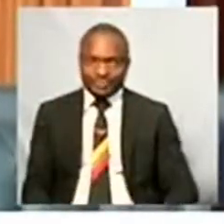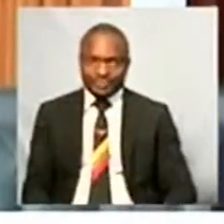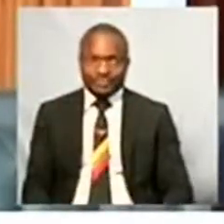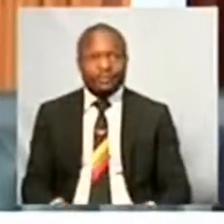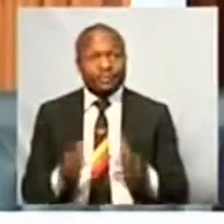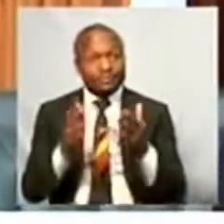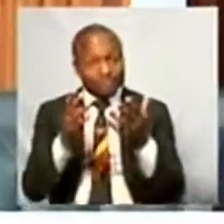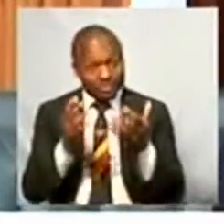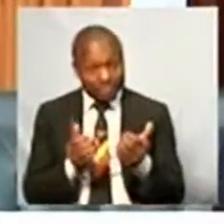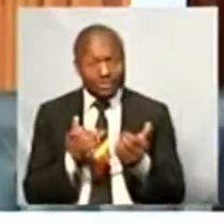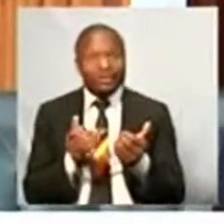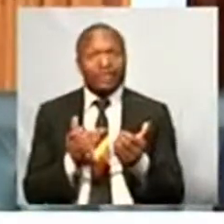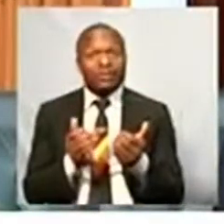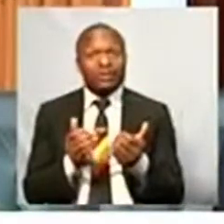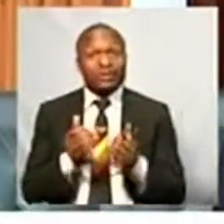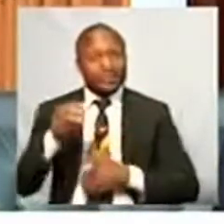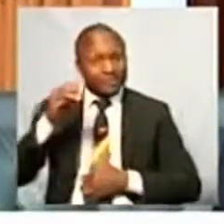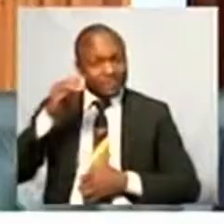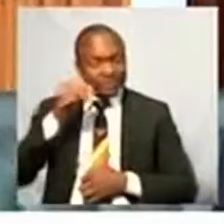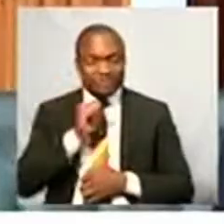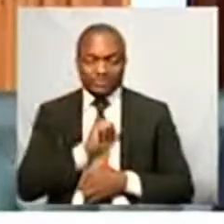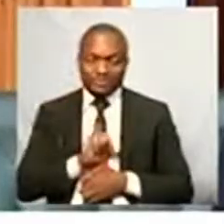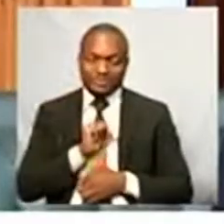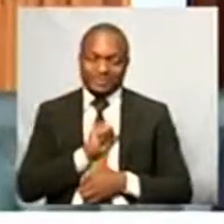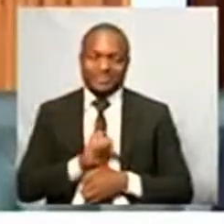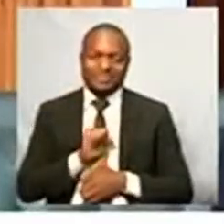I wanted Mr. Minister, sorry,